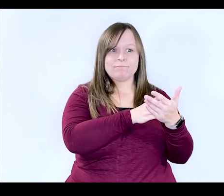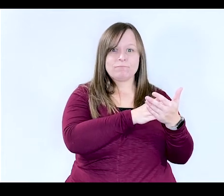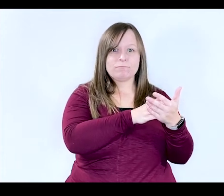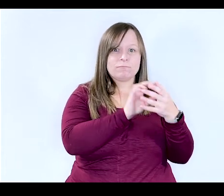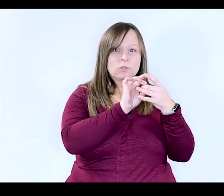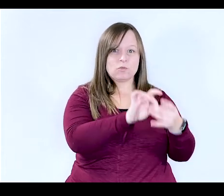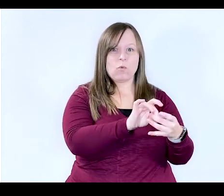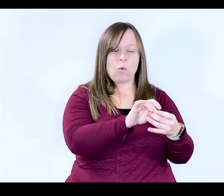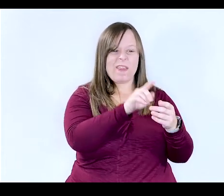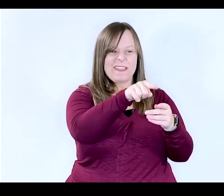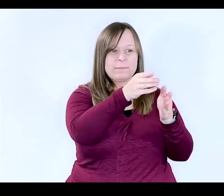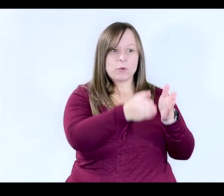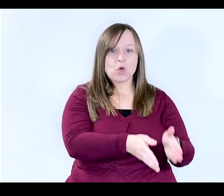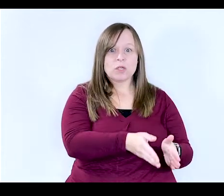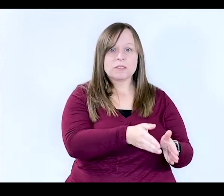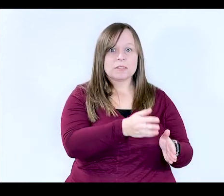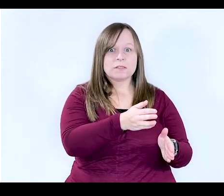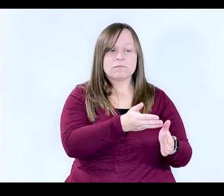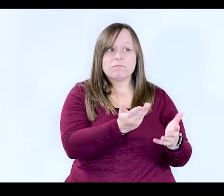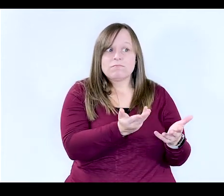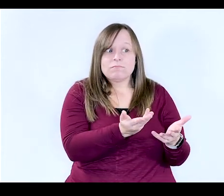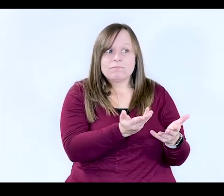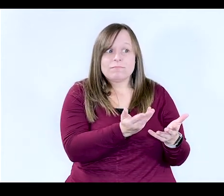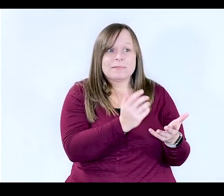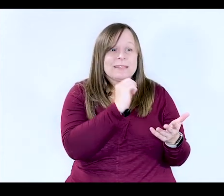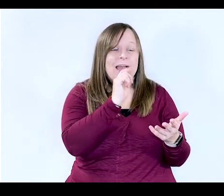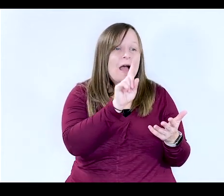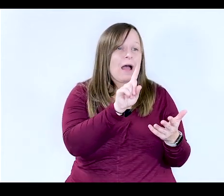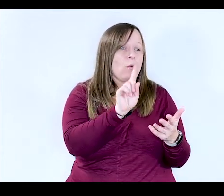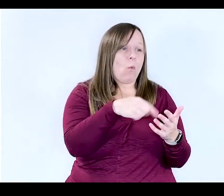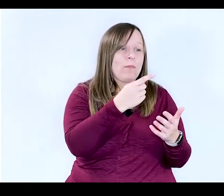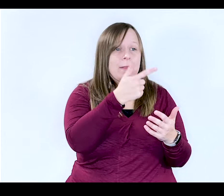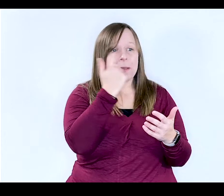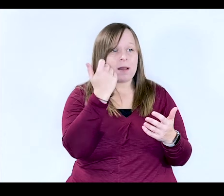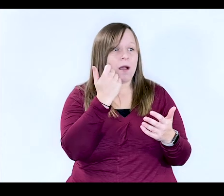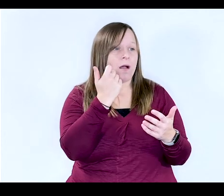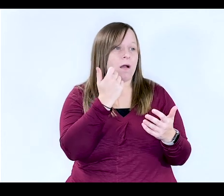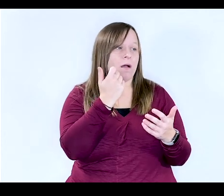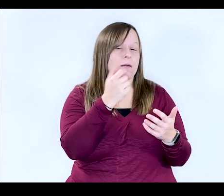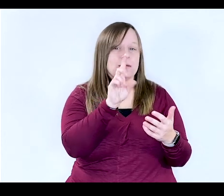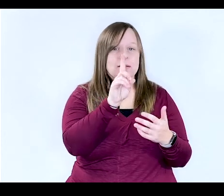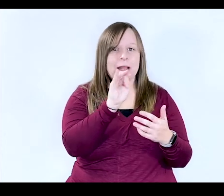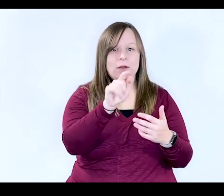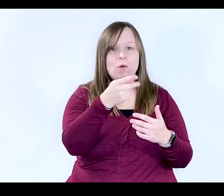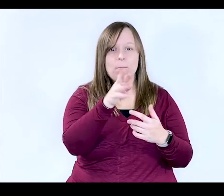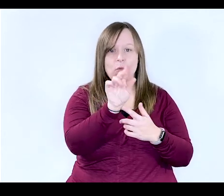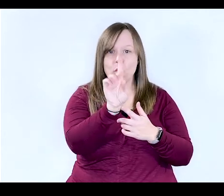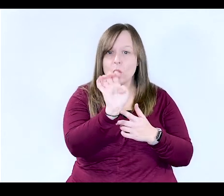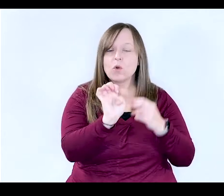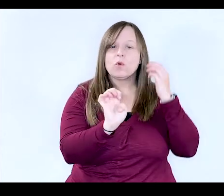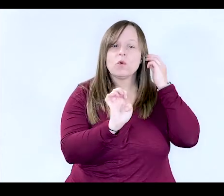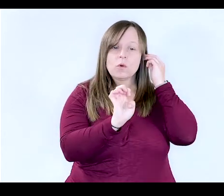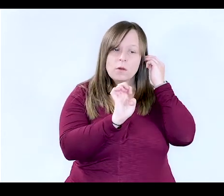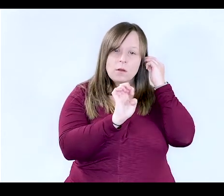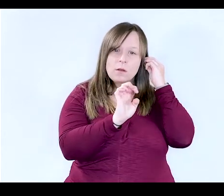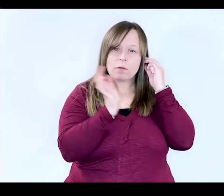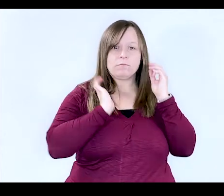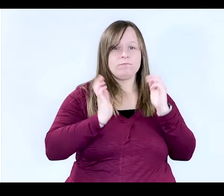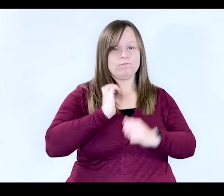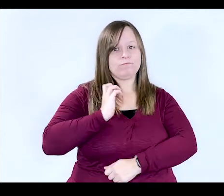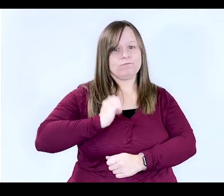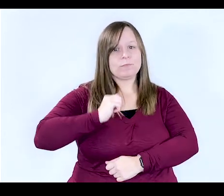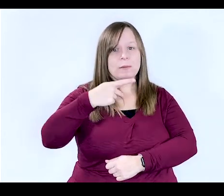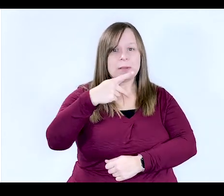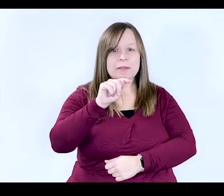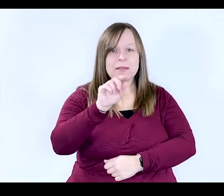animus toward the individual. It's not necessarily because Daniel Prude was a